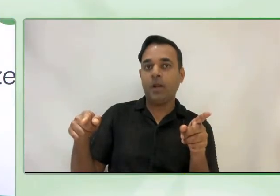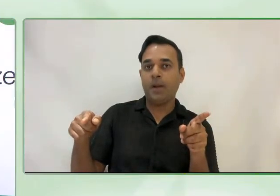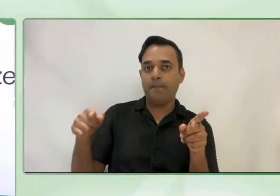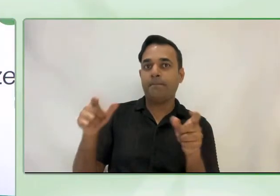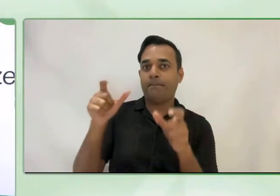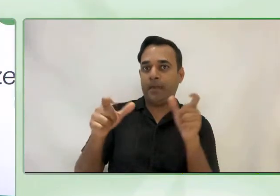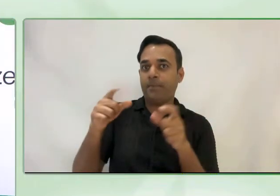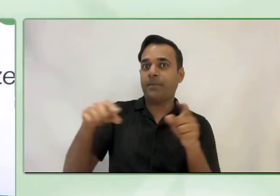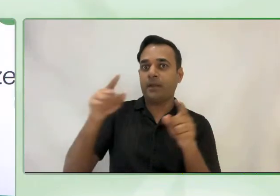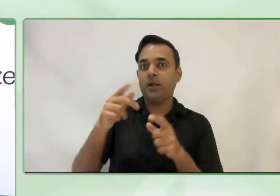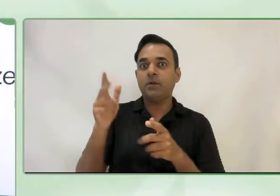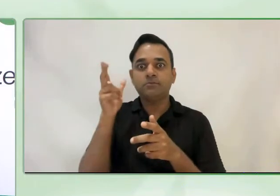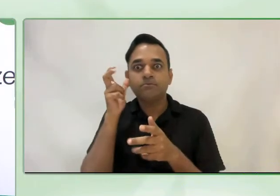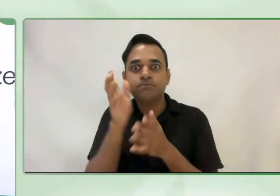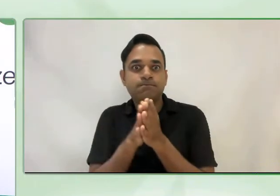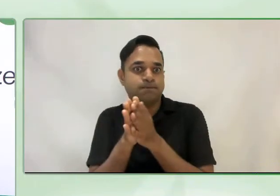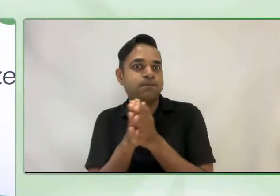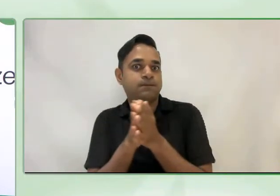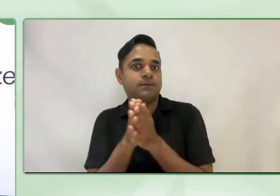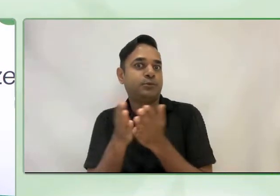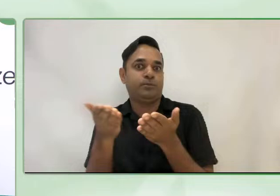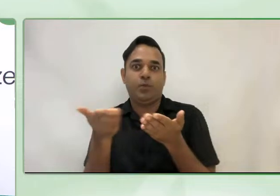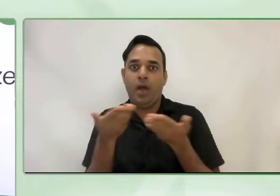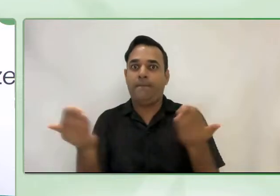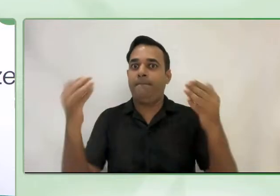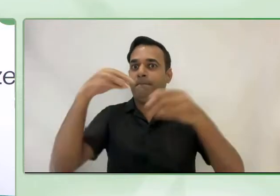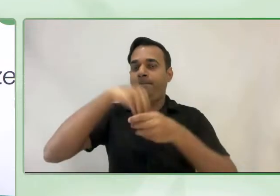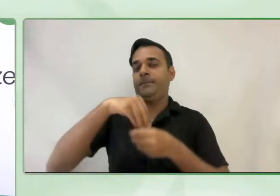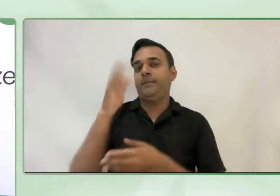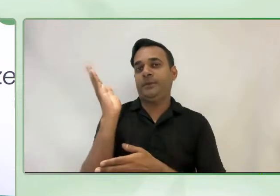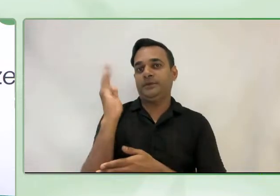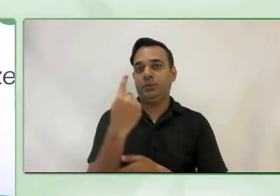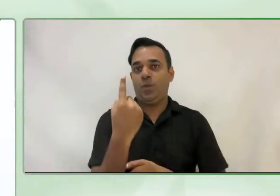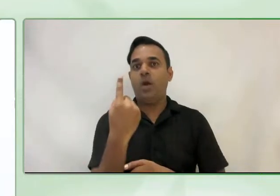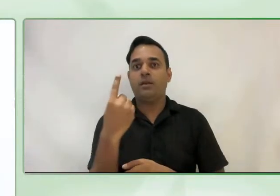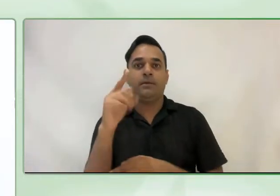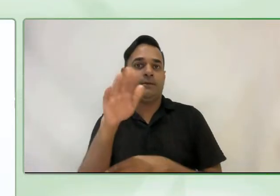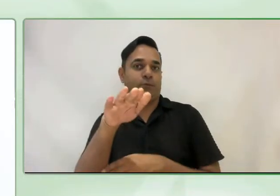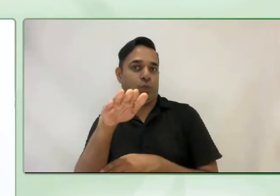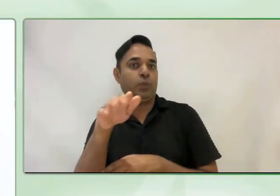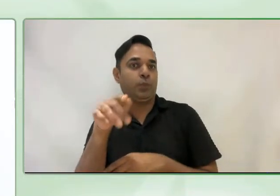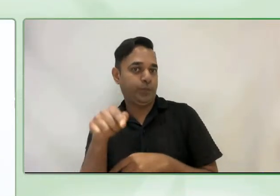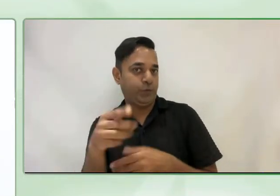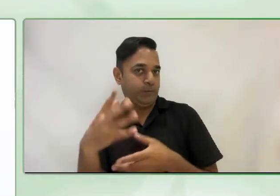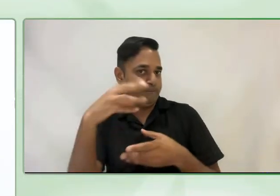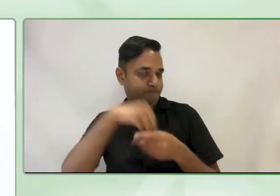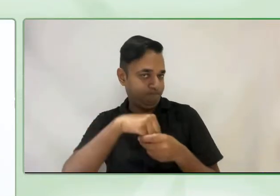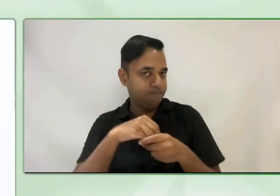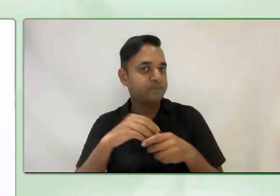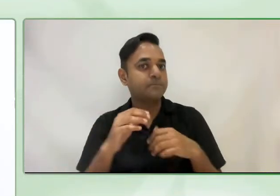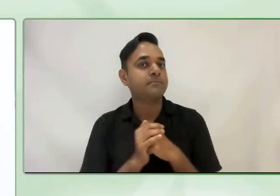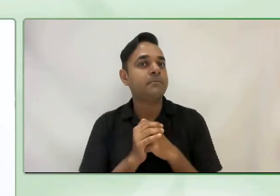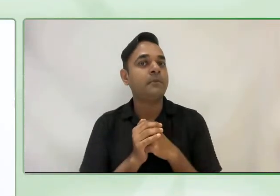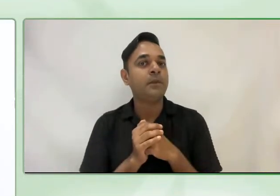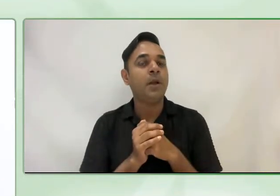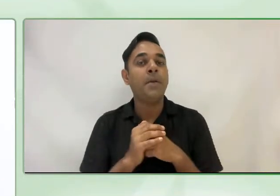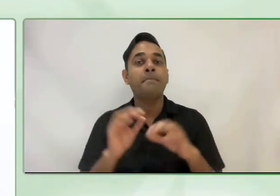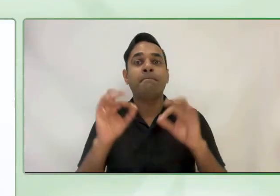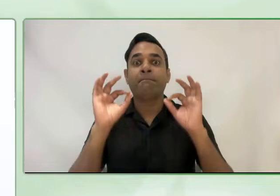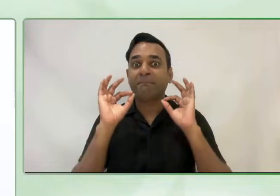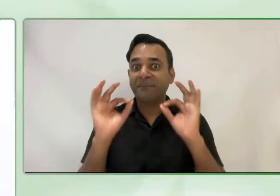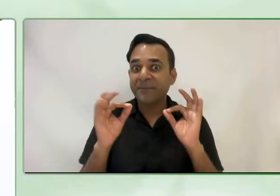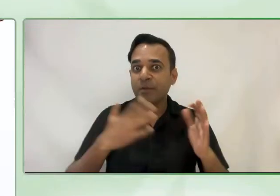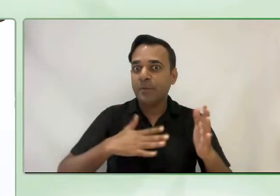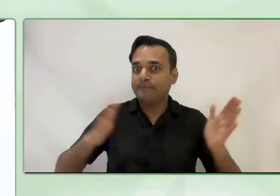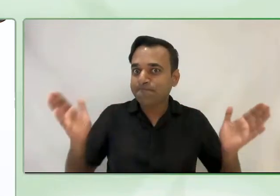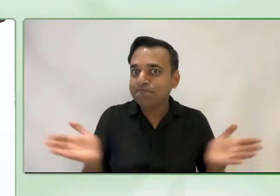Thanks a lot. Yes, I would encourage you to go to this pitching session, which is in room M3. And also on the ground floor, you will find